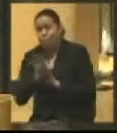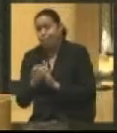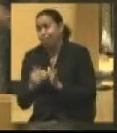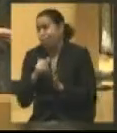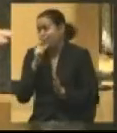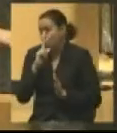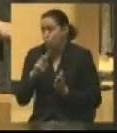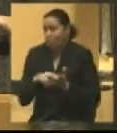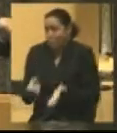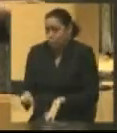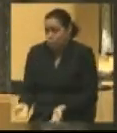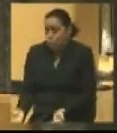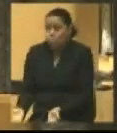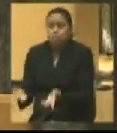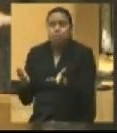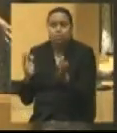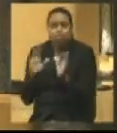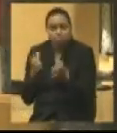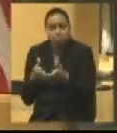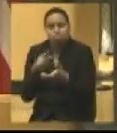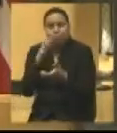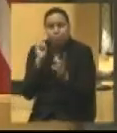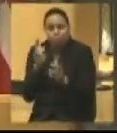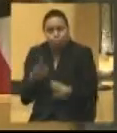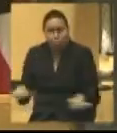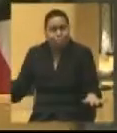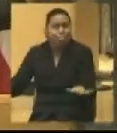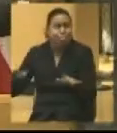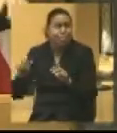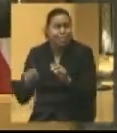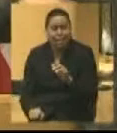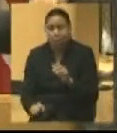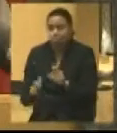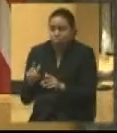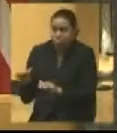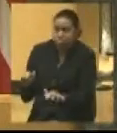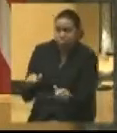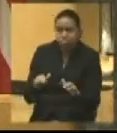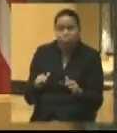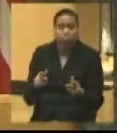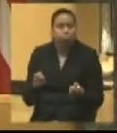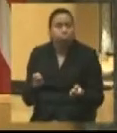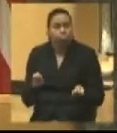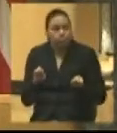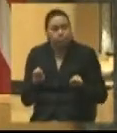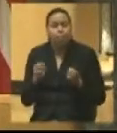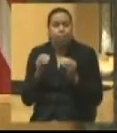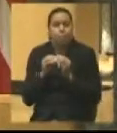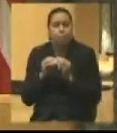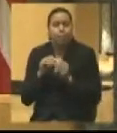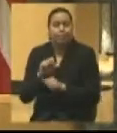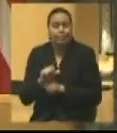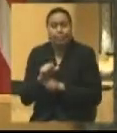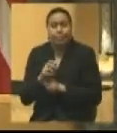you organize a cadre of blacks to travel through the South and try to get it, entice as many slaves